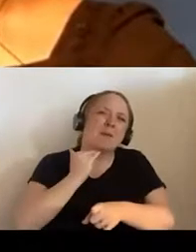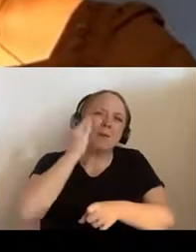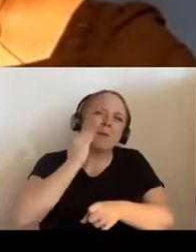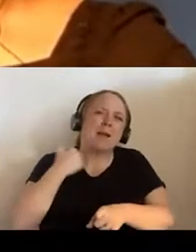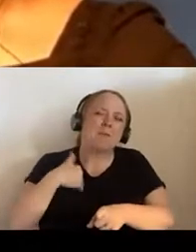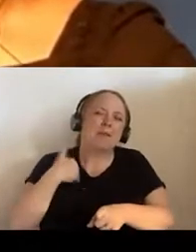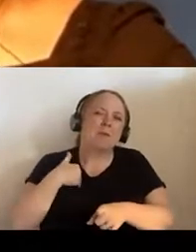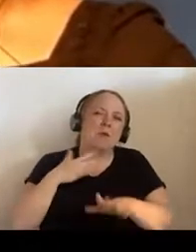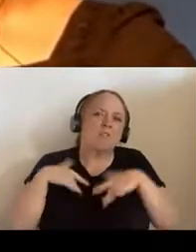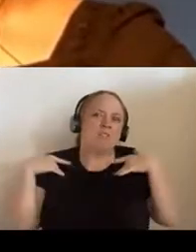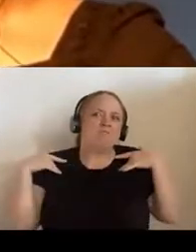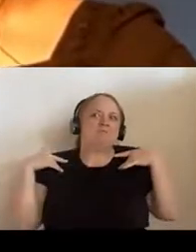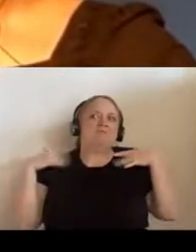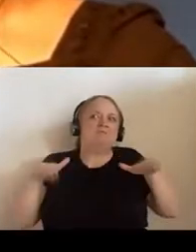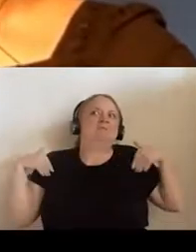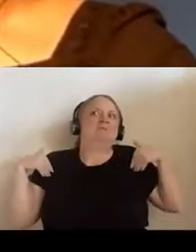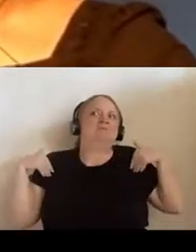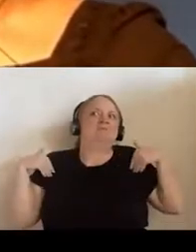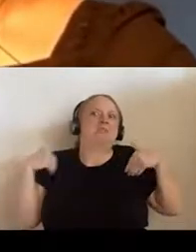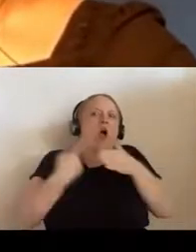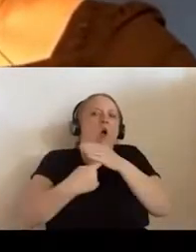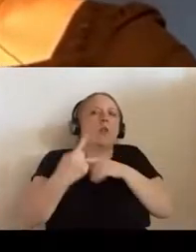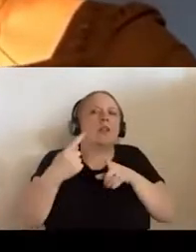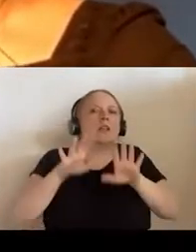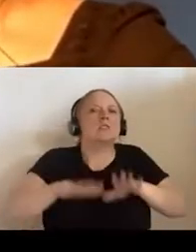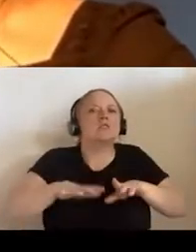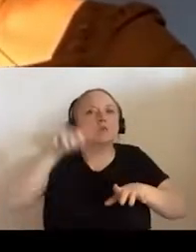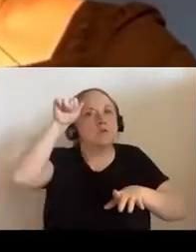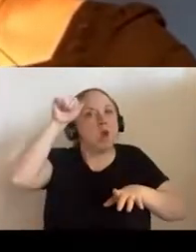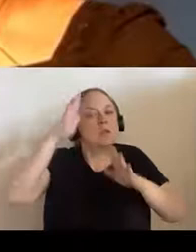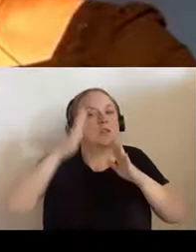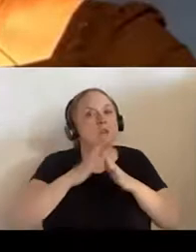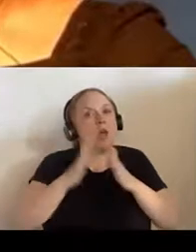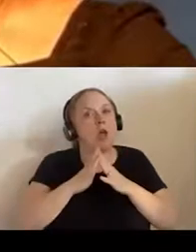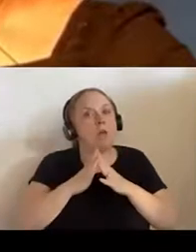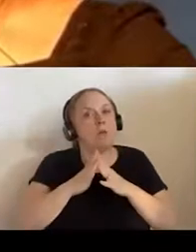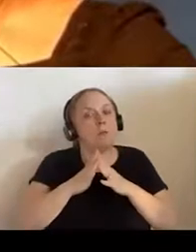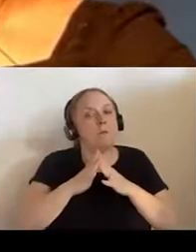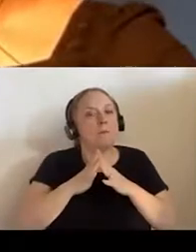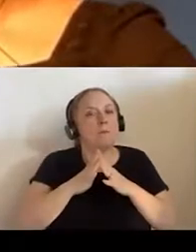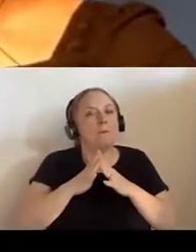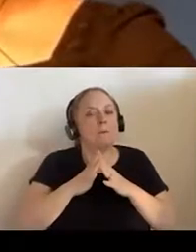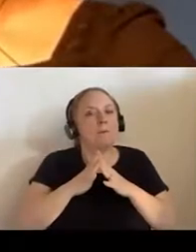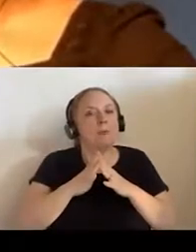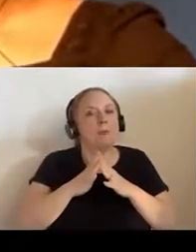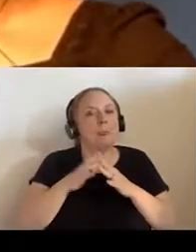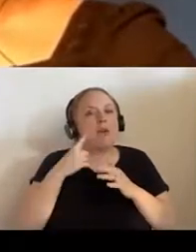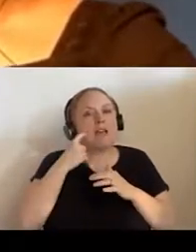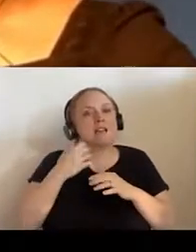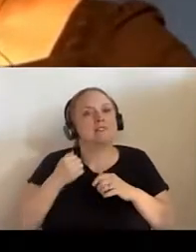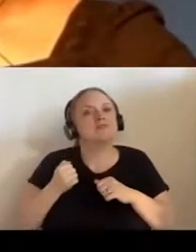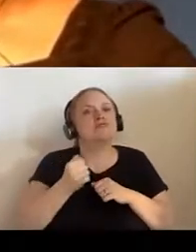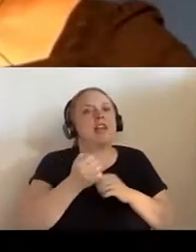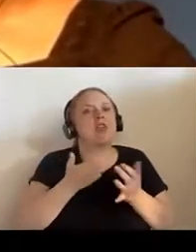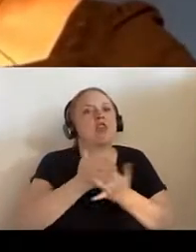from embracing the only country you've ever really known as a home. And I can take a train through the Yorkshire Dales and